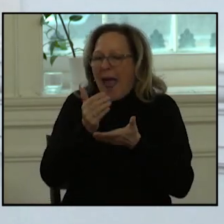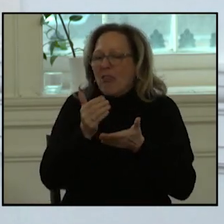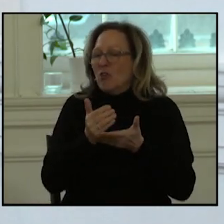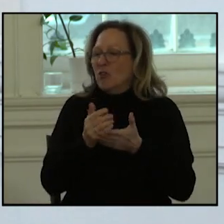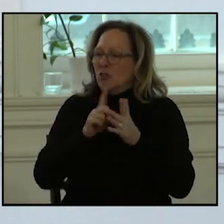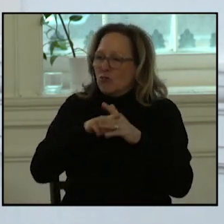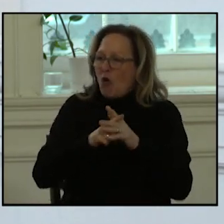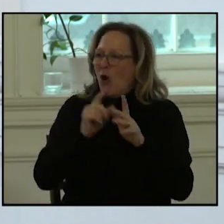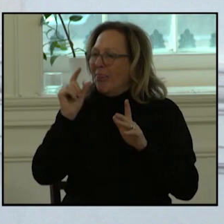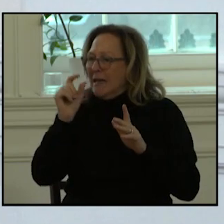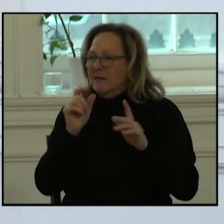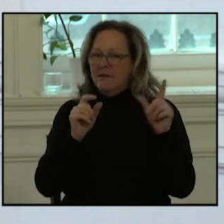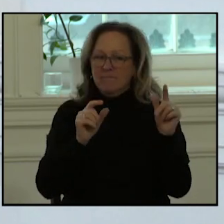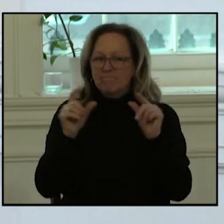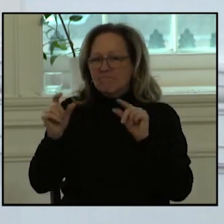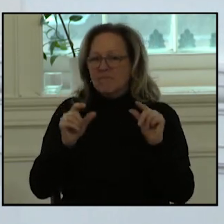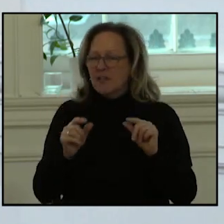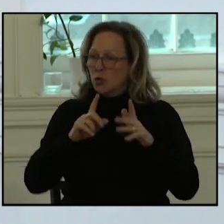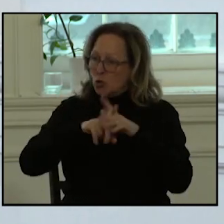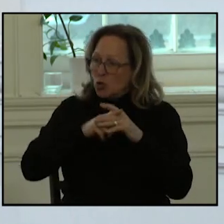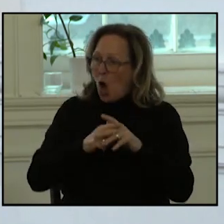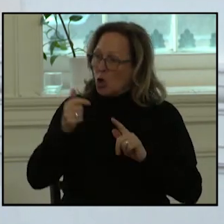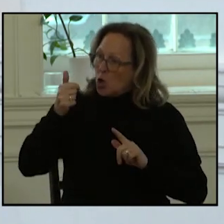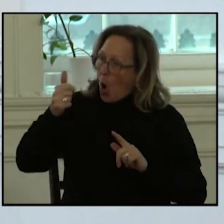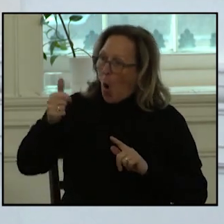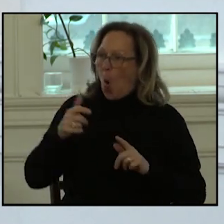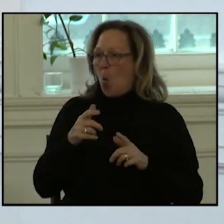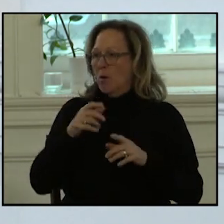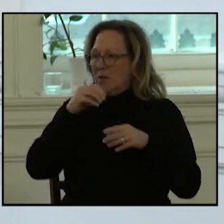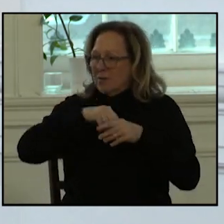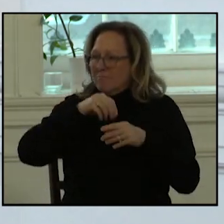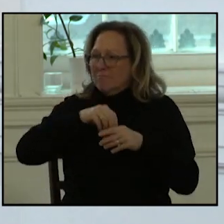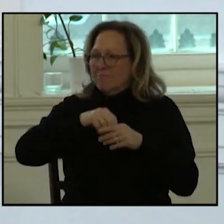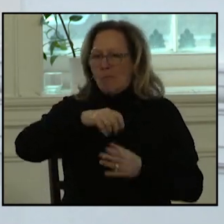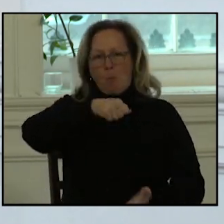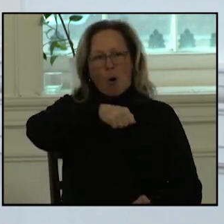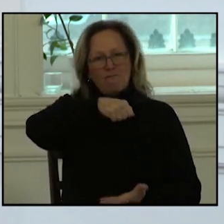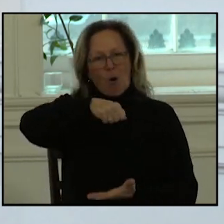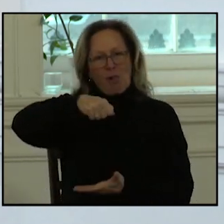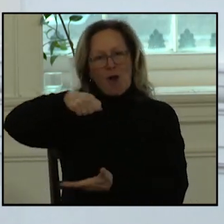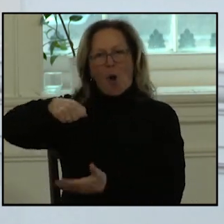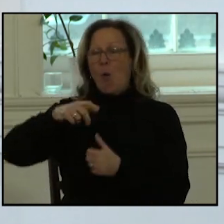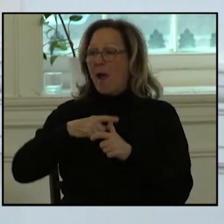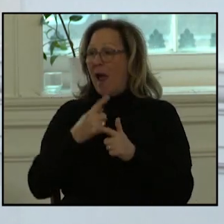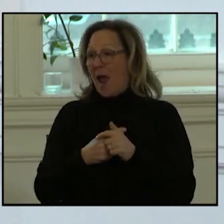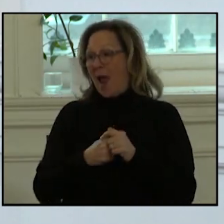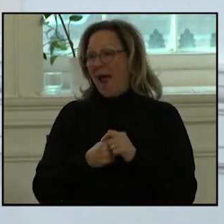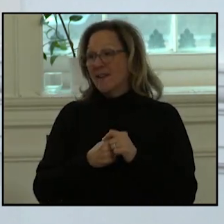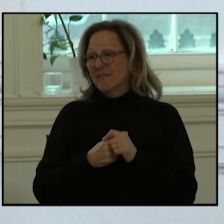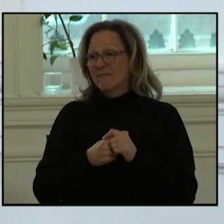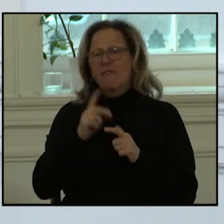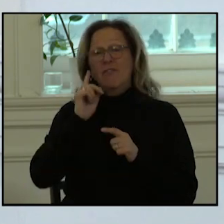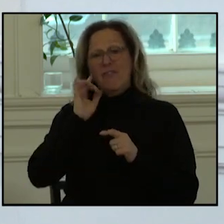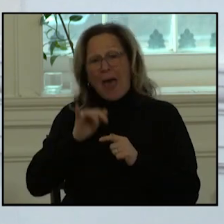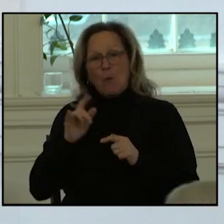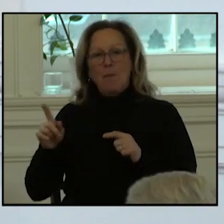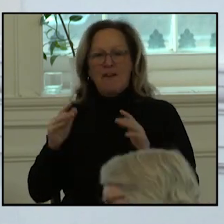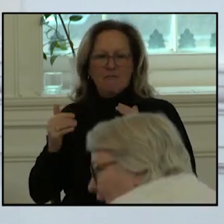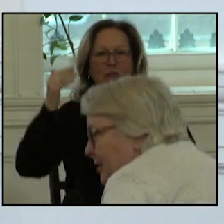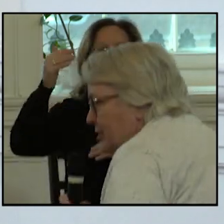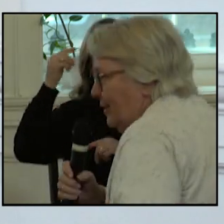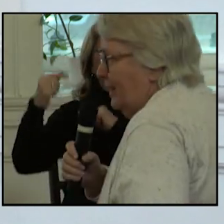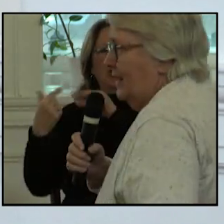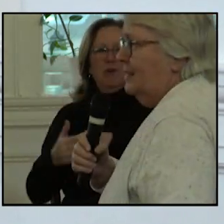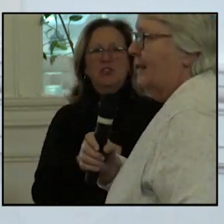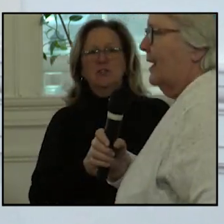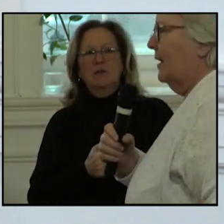Start making your own portfolio so that is what you could pass to the next generation or the next gatekeeper in your family. Yes.